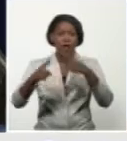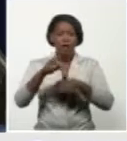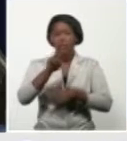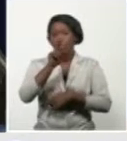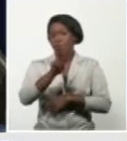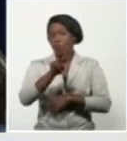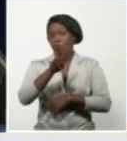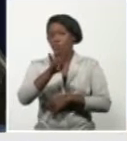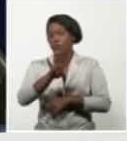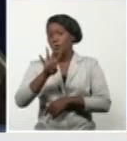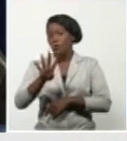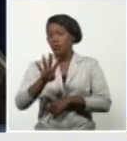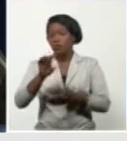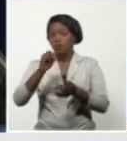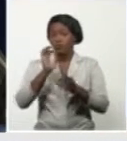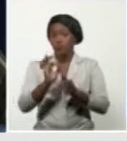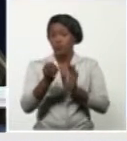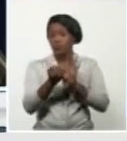264 suspects,